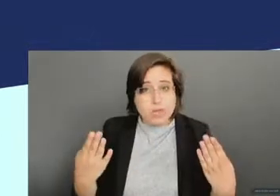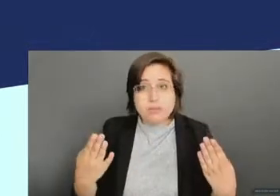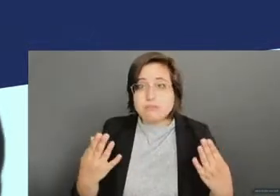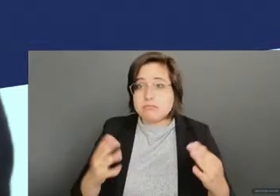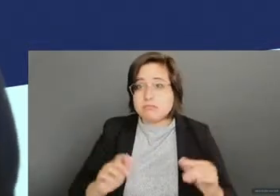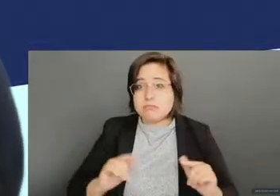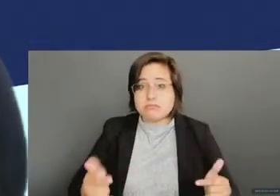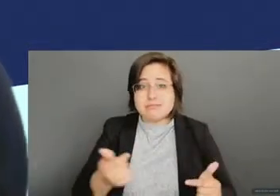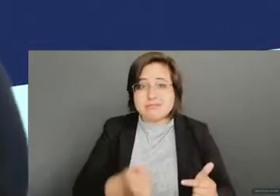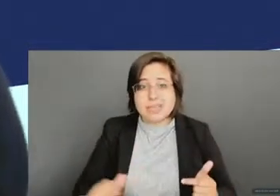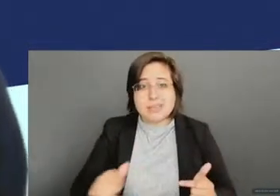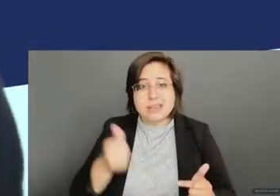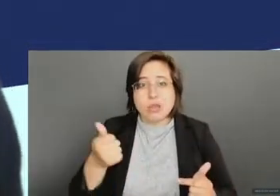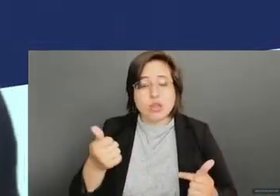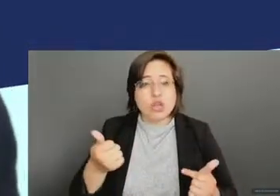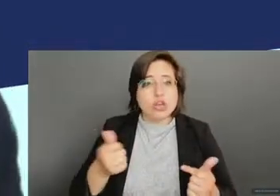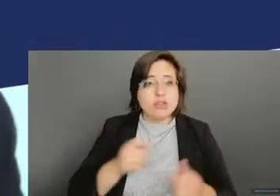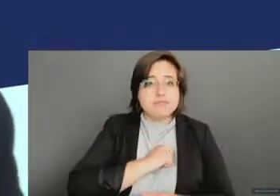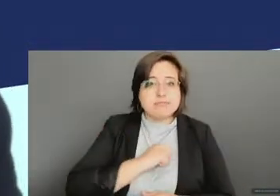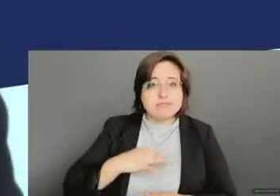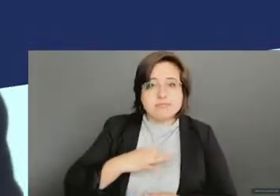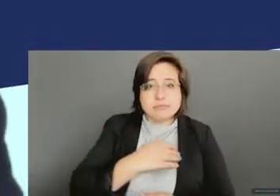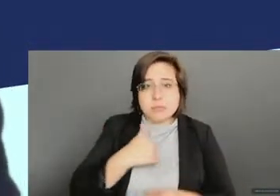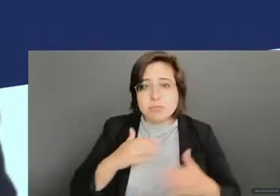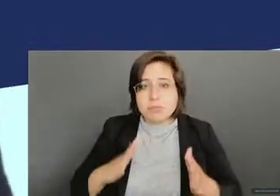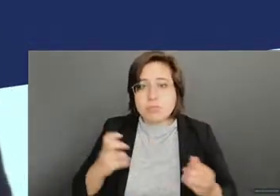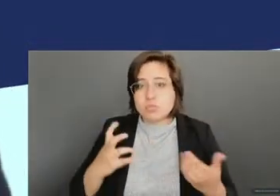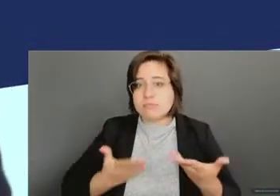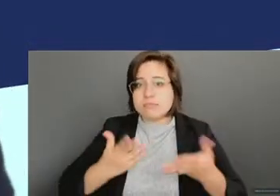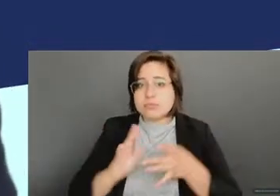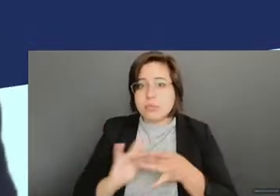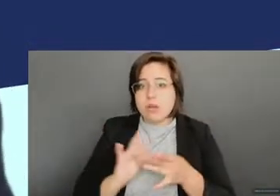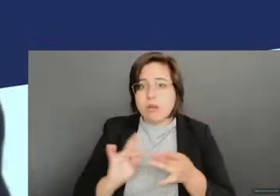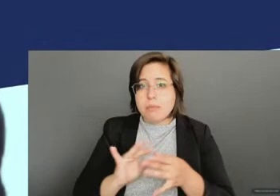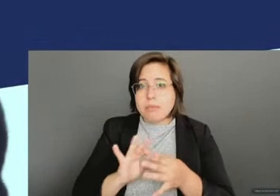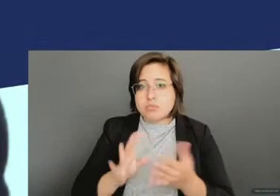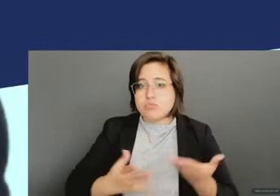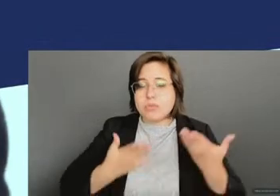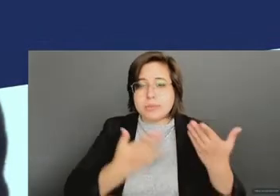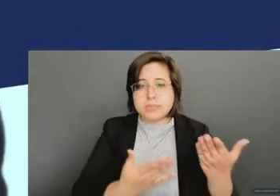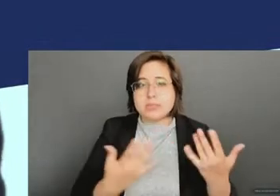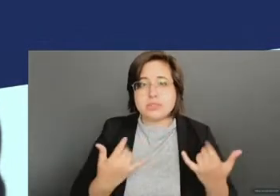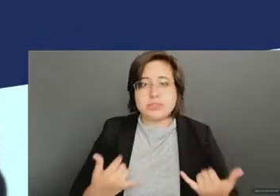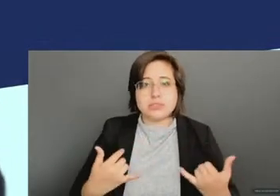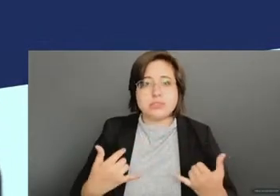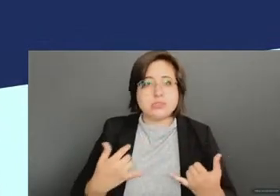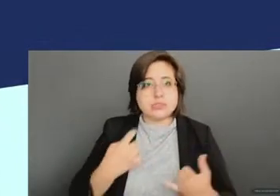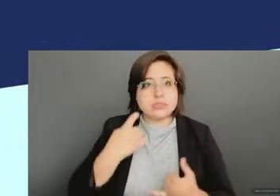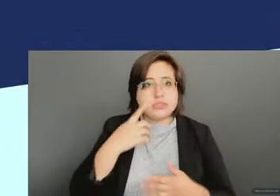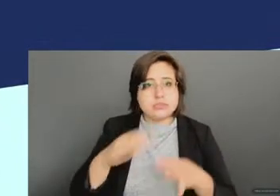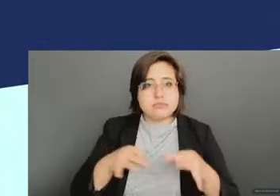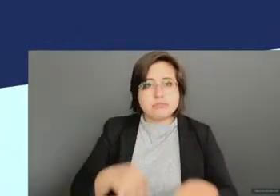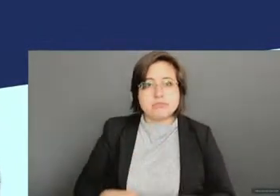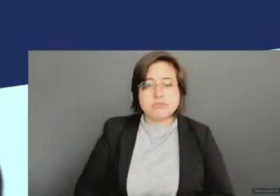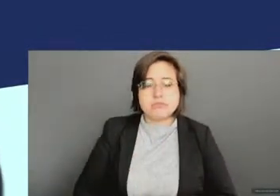any other task force members who might want to offer comment on the recommendations that were just shared.